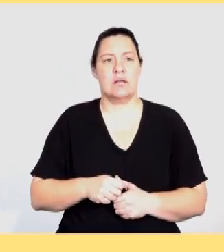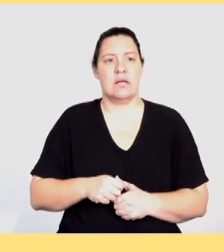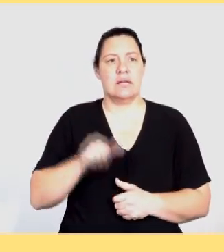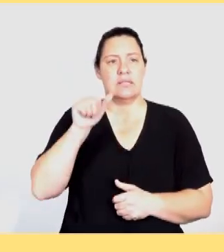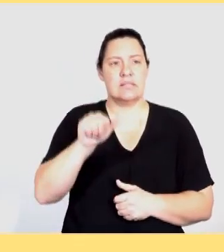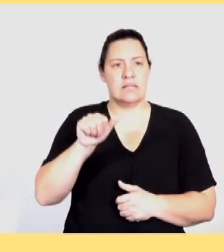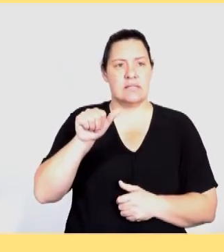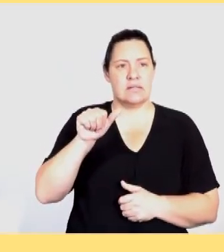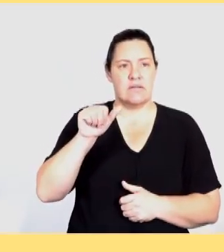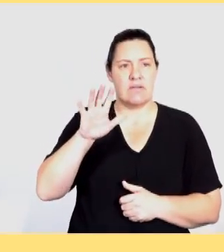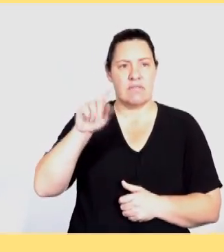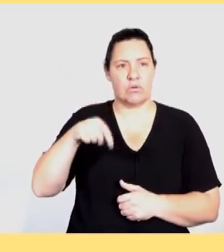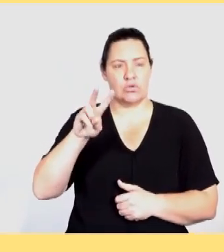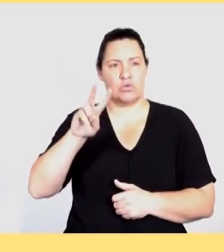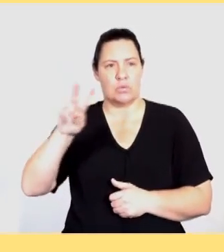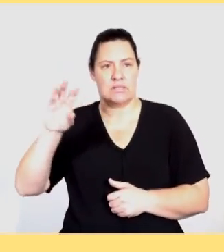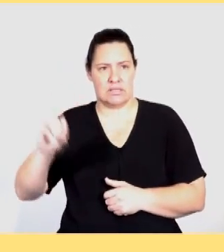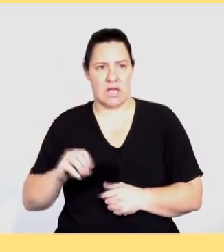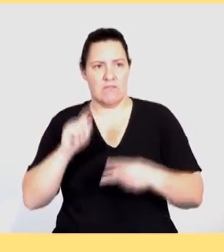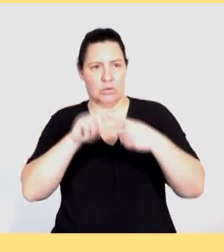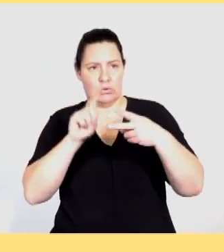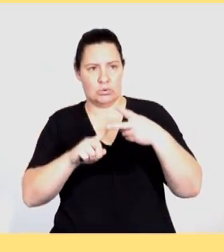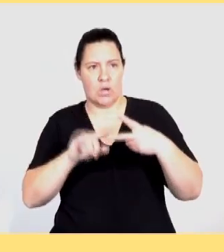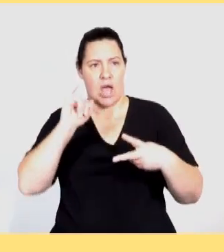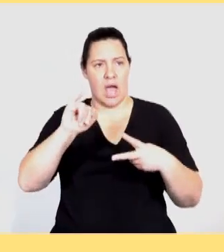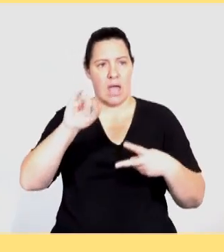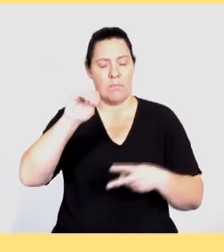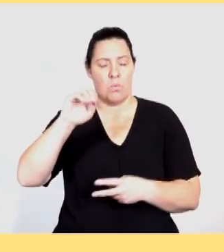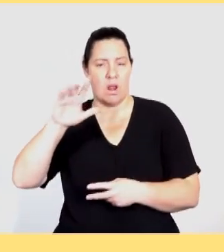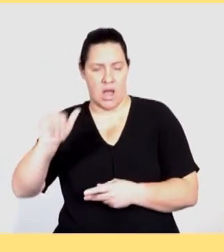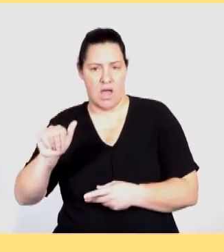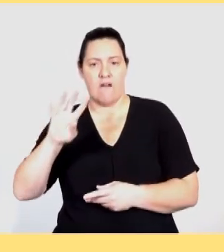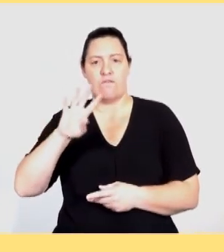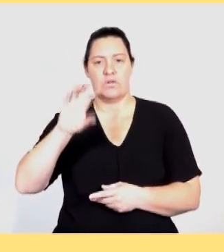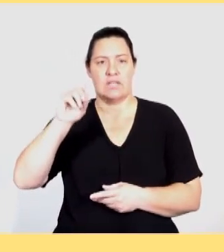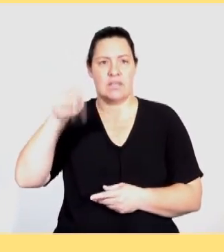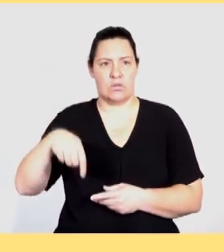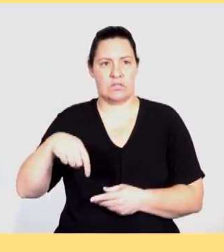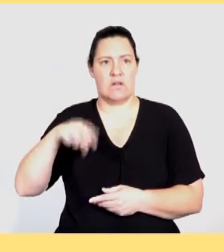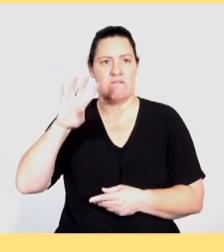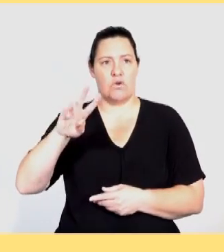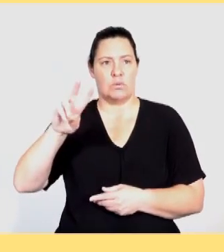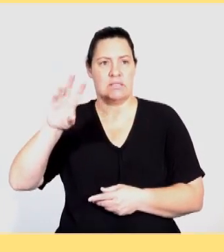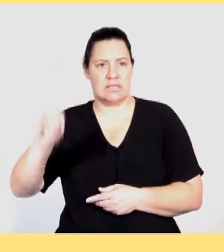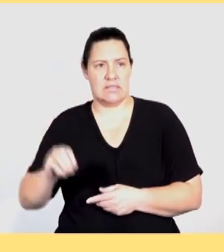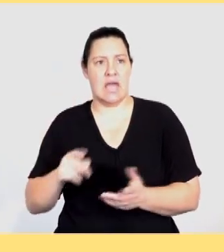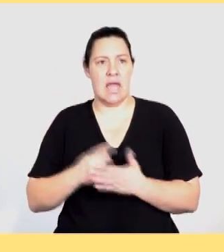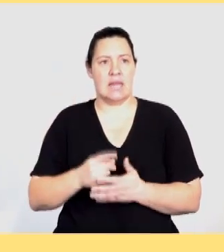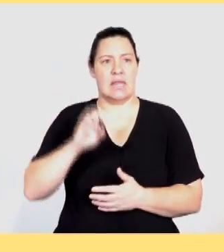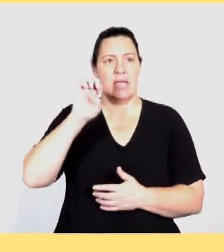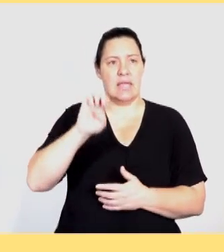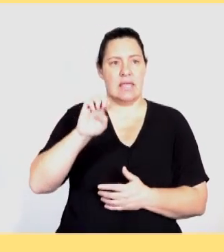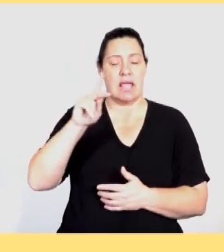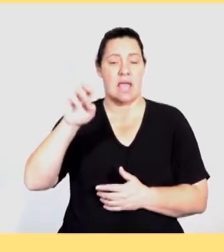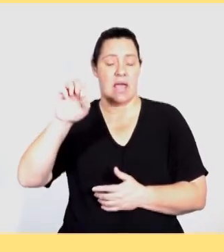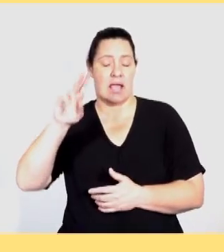65,220. And then we have two creditors on our list, I. Muller with 40,420 and then